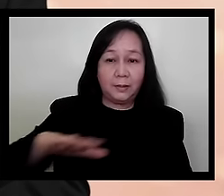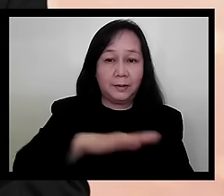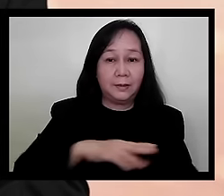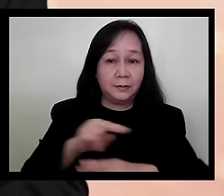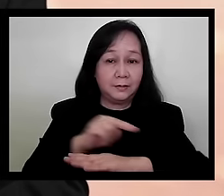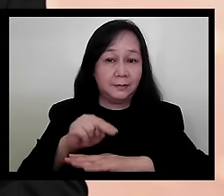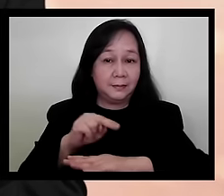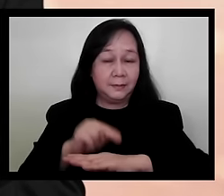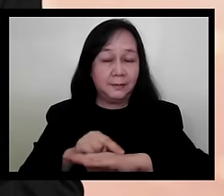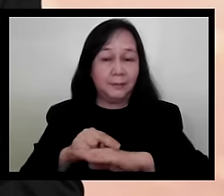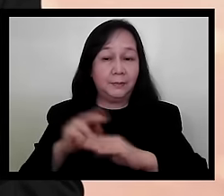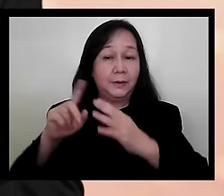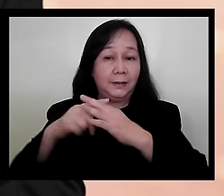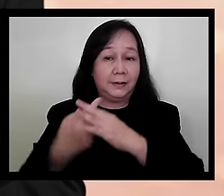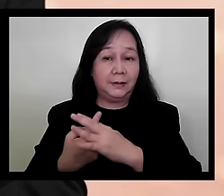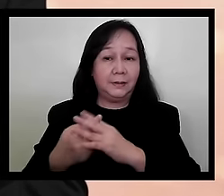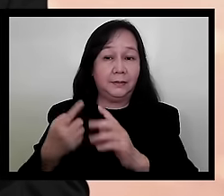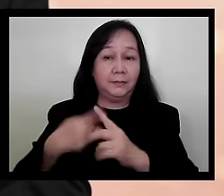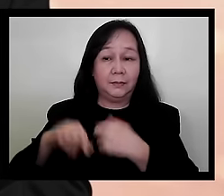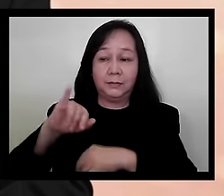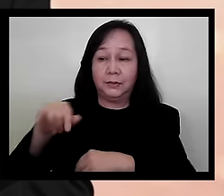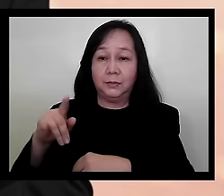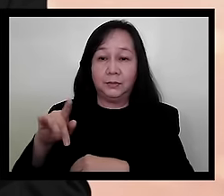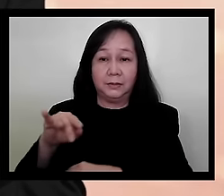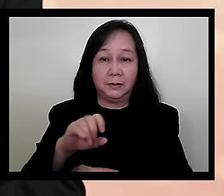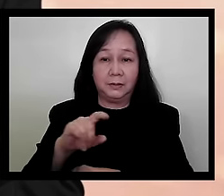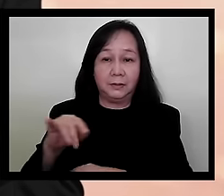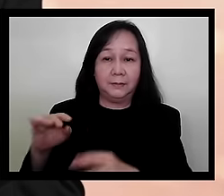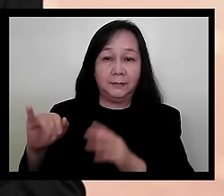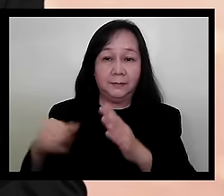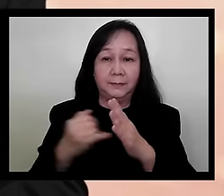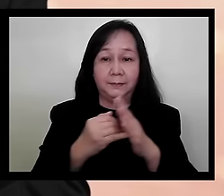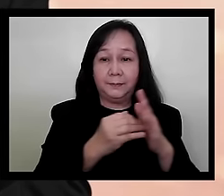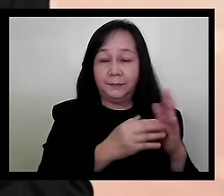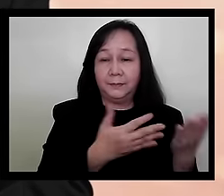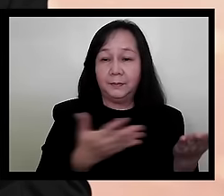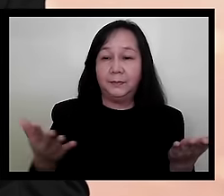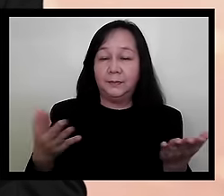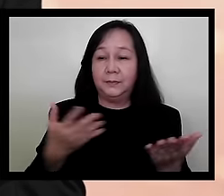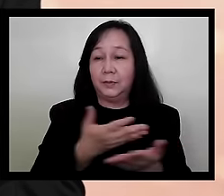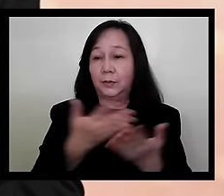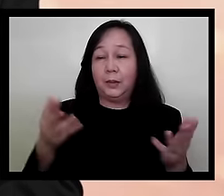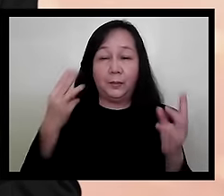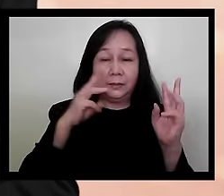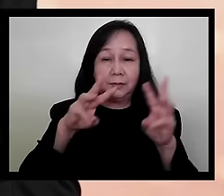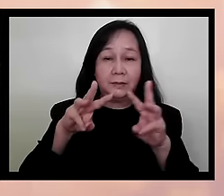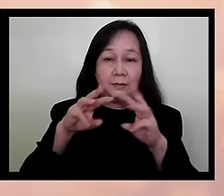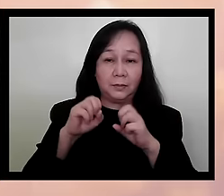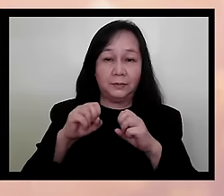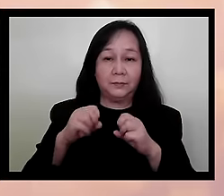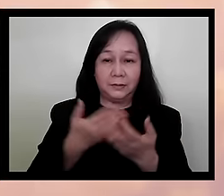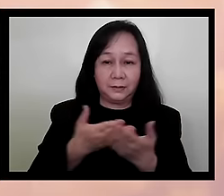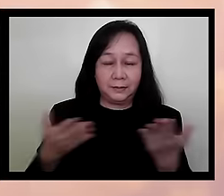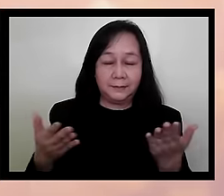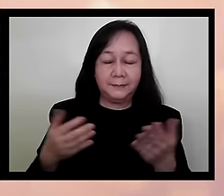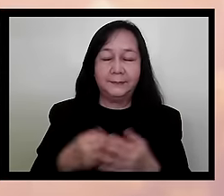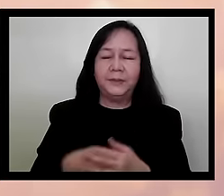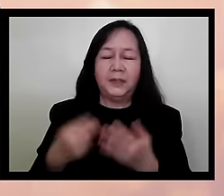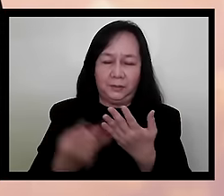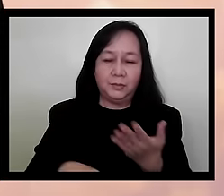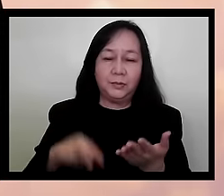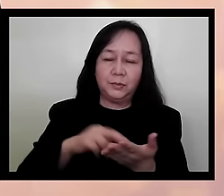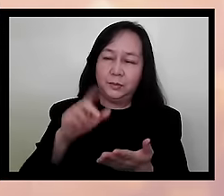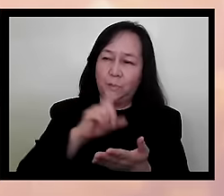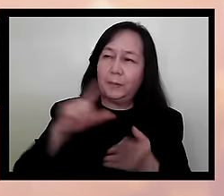nations beginning from Jerusalem you are witnesses of these things the ren Lord